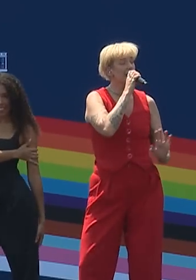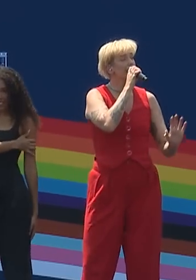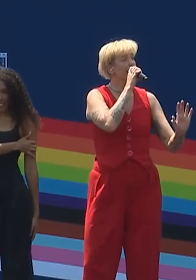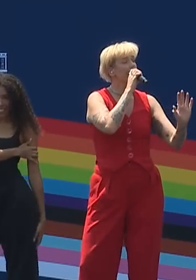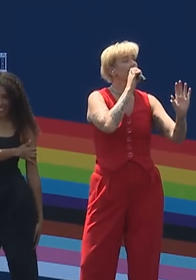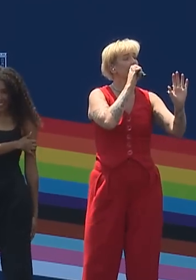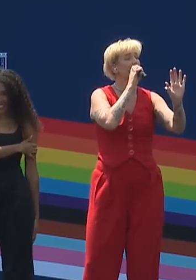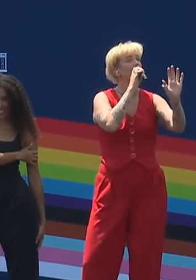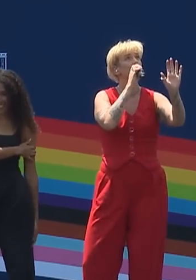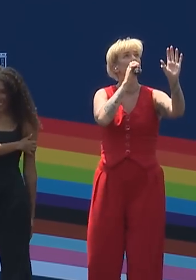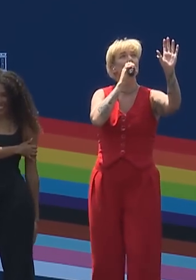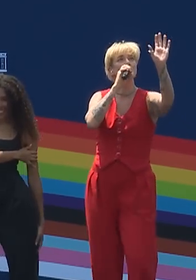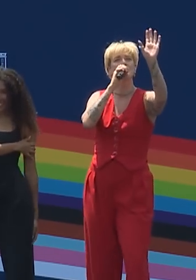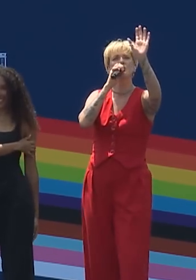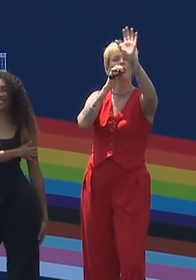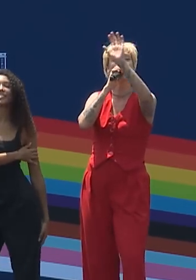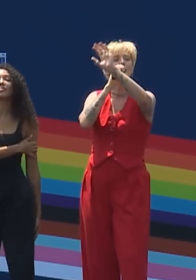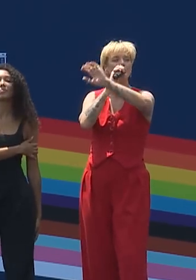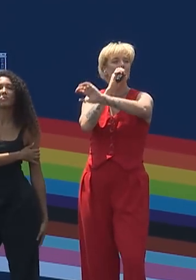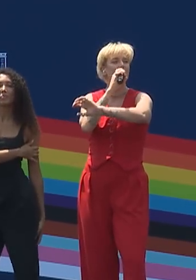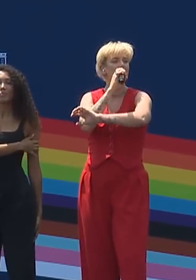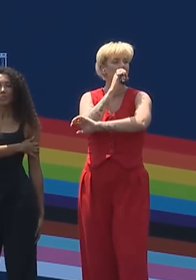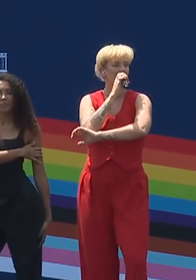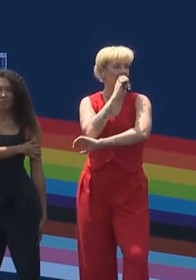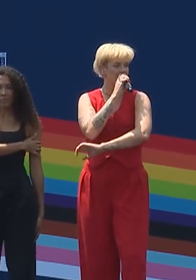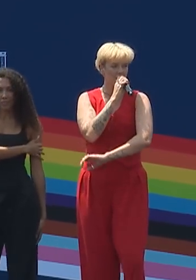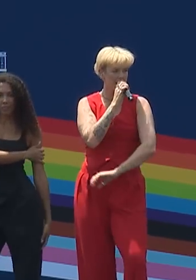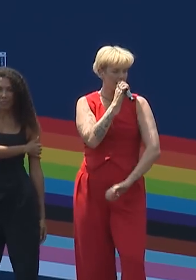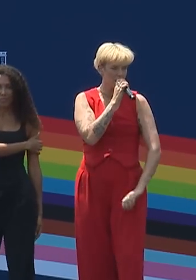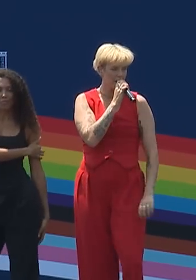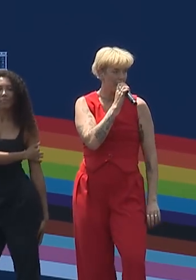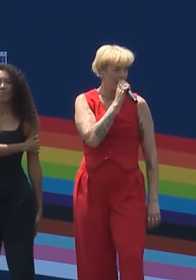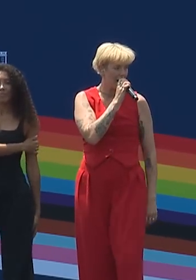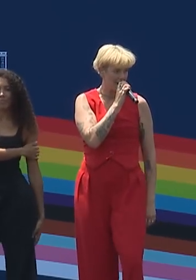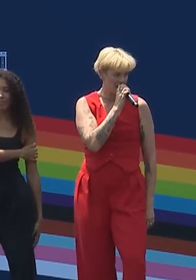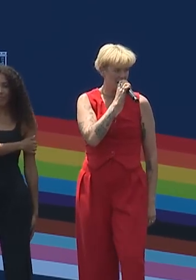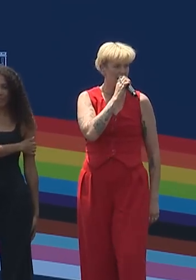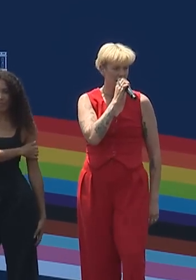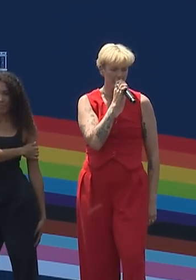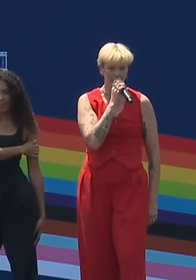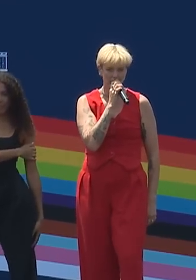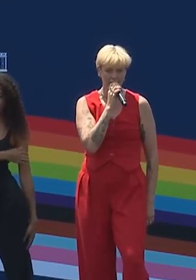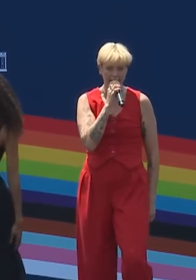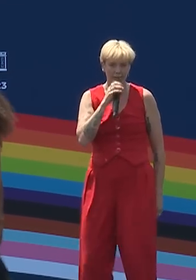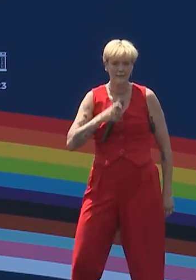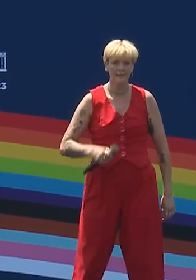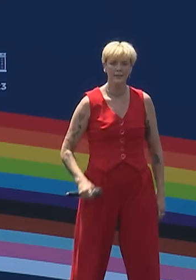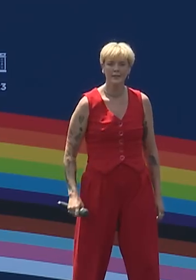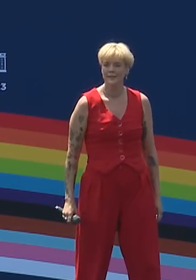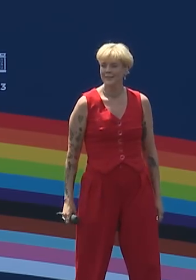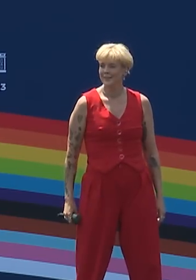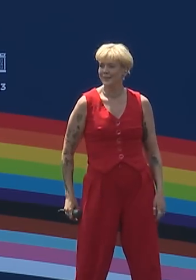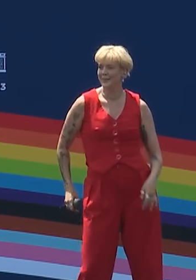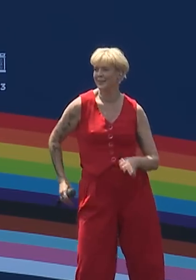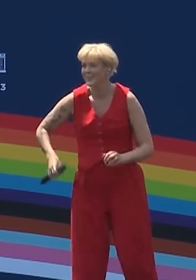I can see her curly hair and posters on the wall, and when I check the mirror, I see her and me.